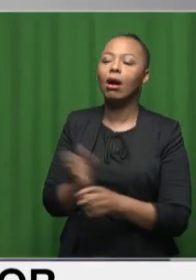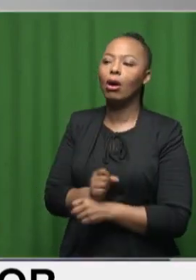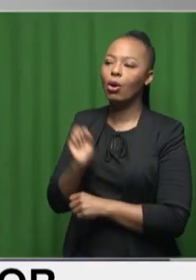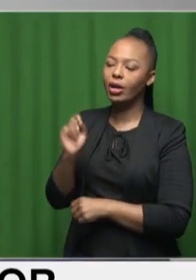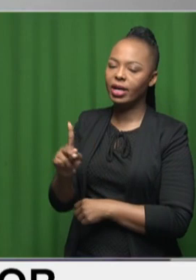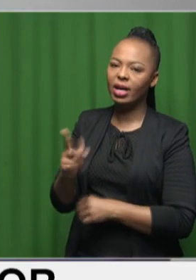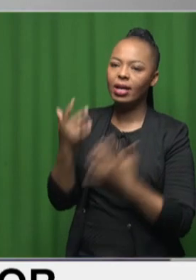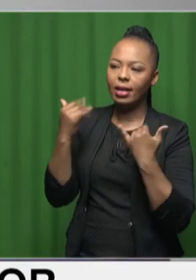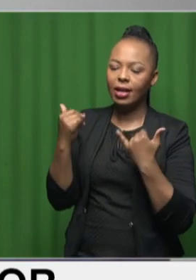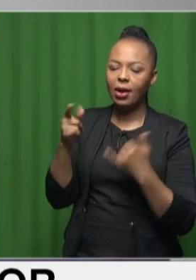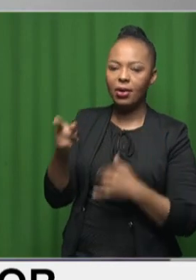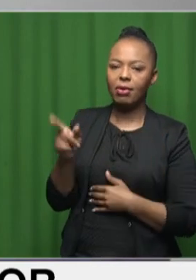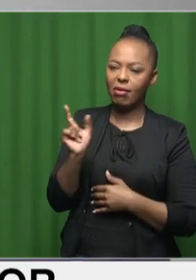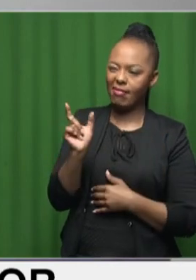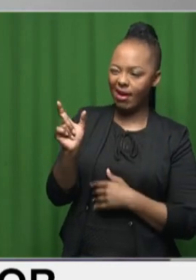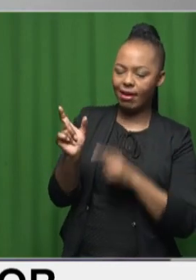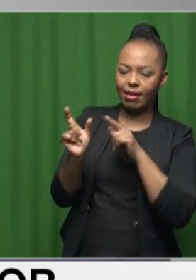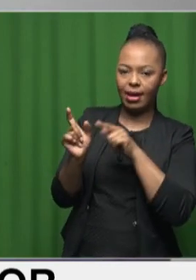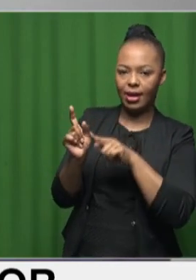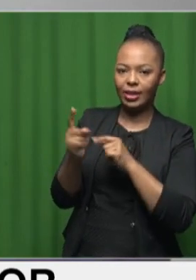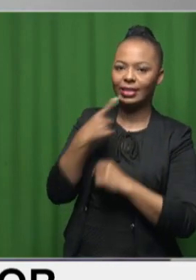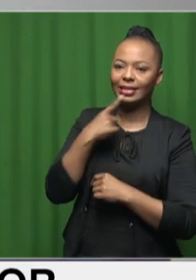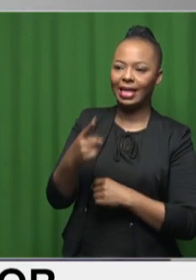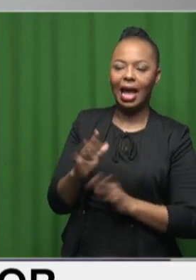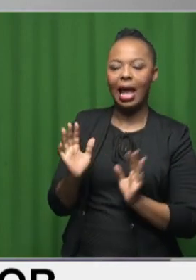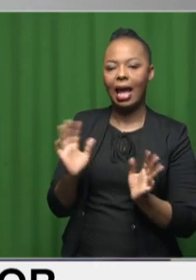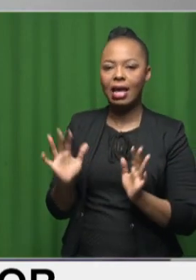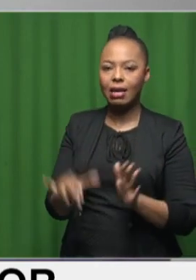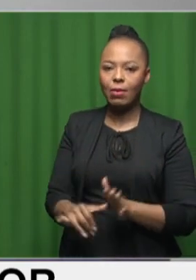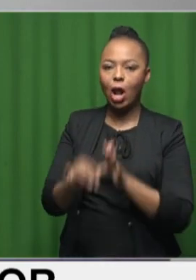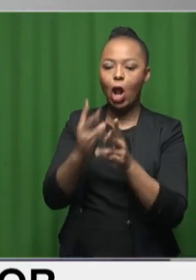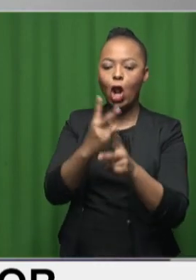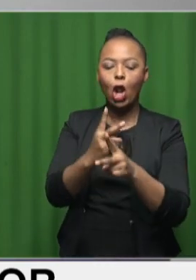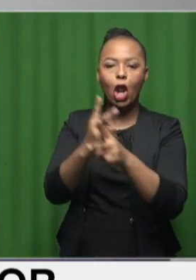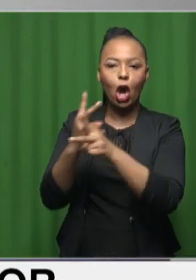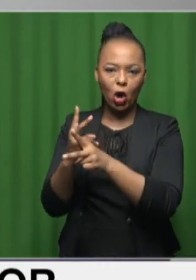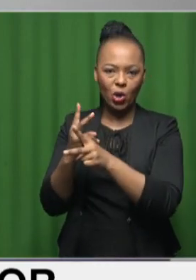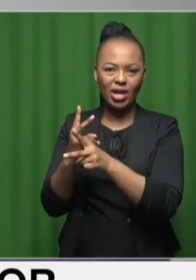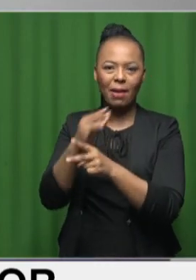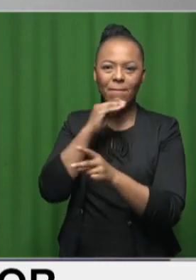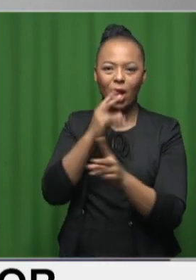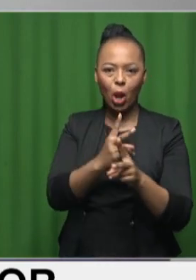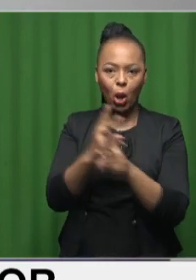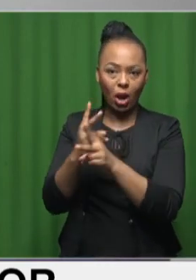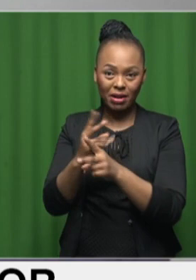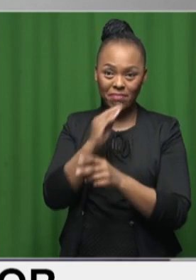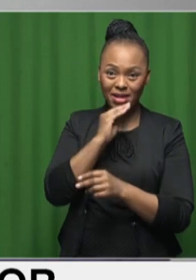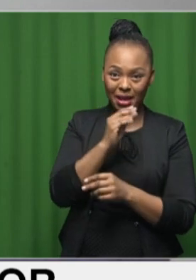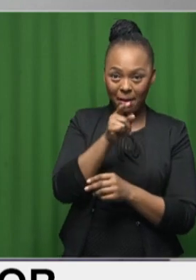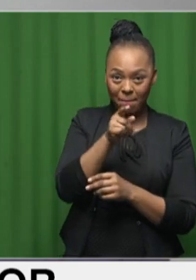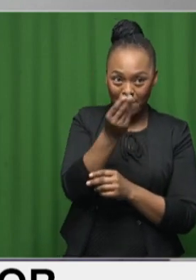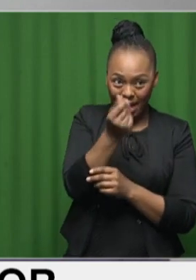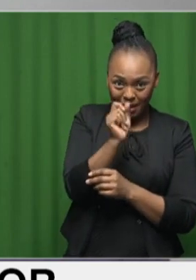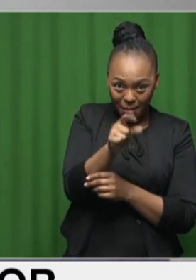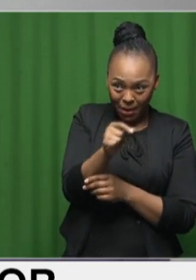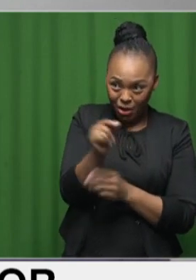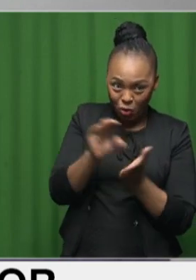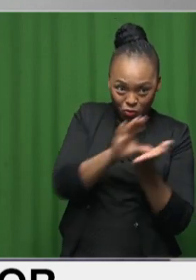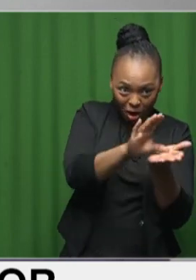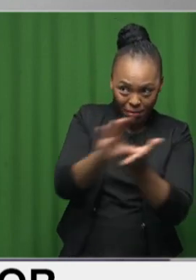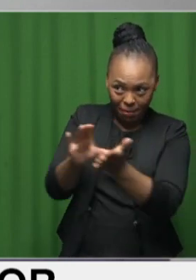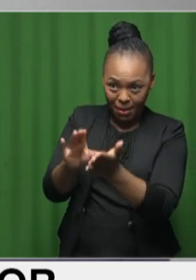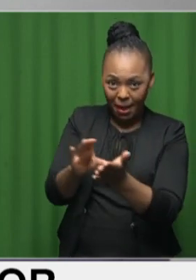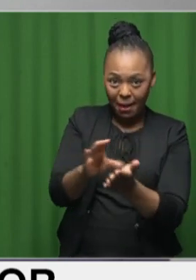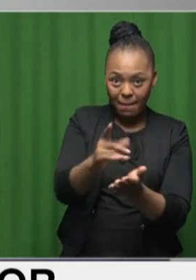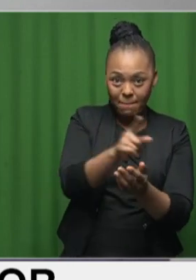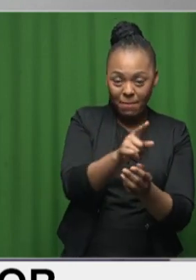important word that you put out there, that this is, of course, a loan. So it's got to be paid back, correct, by the farmers if